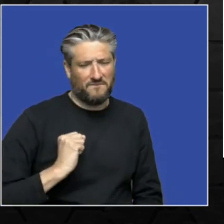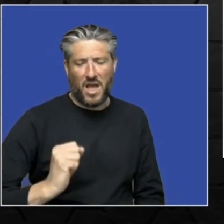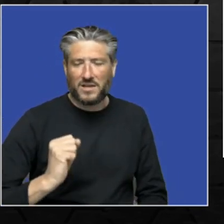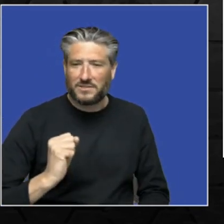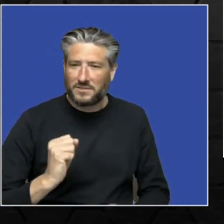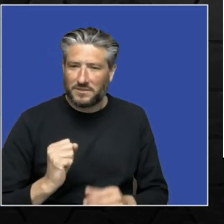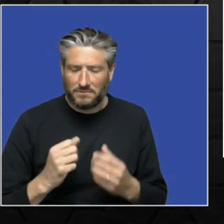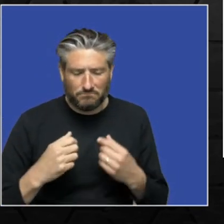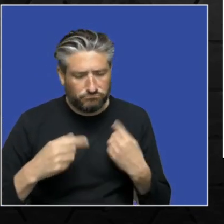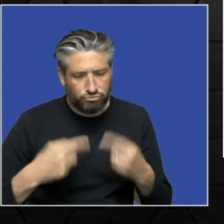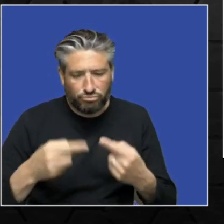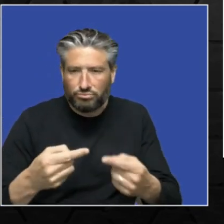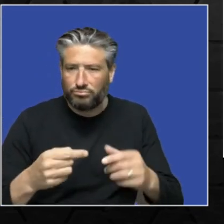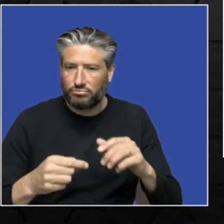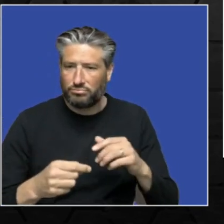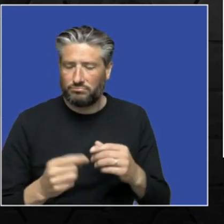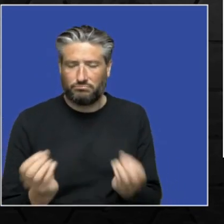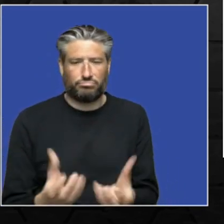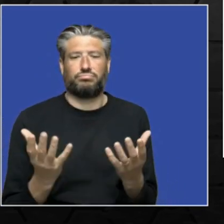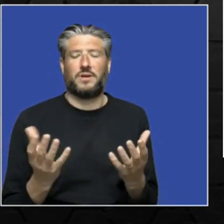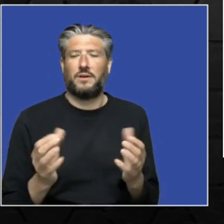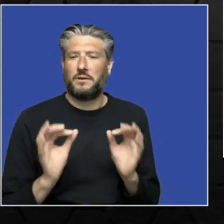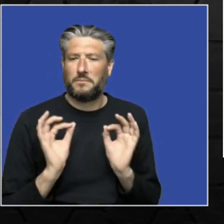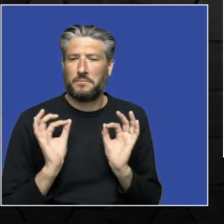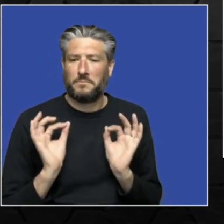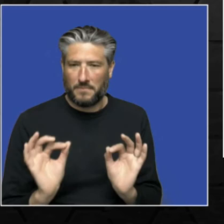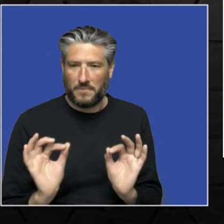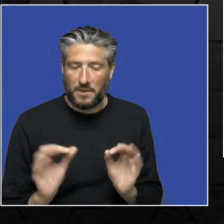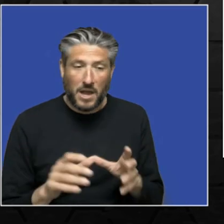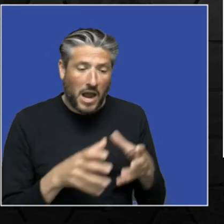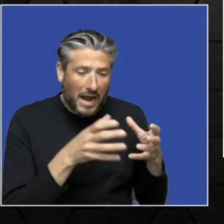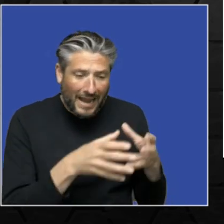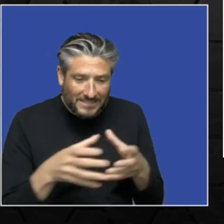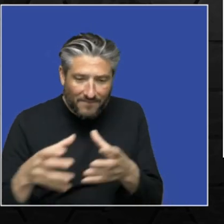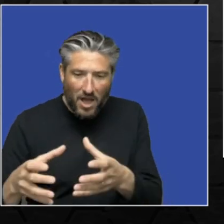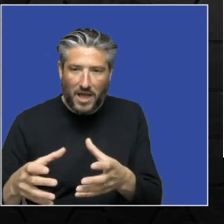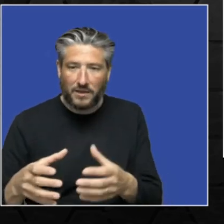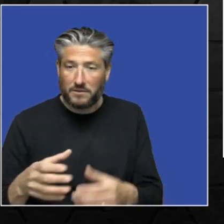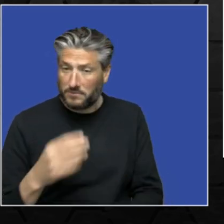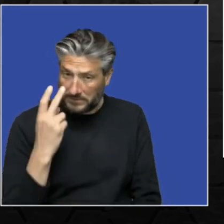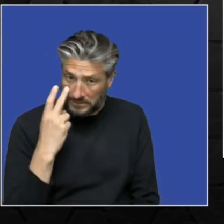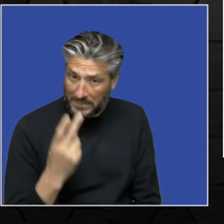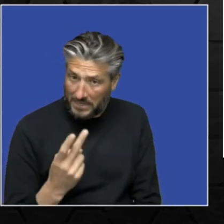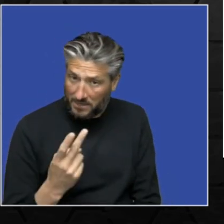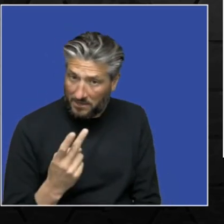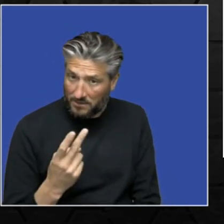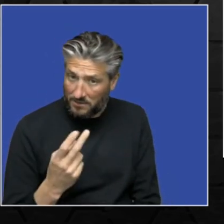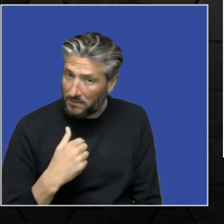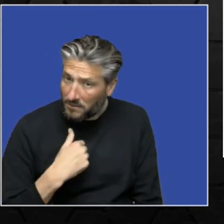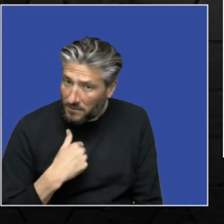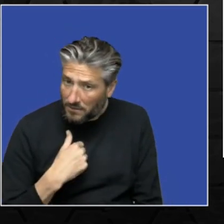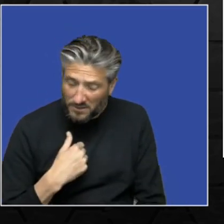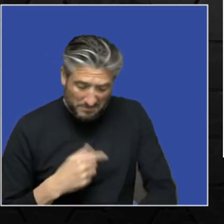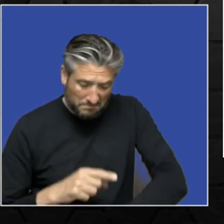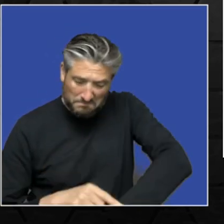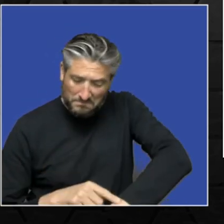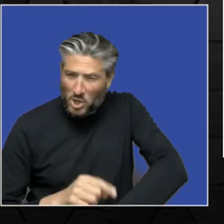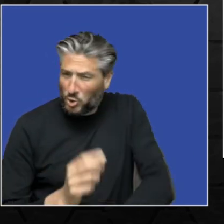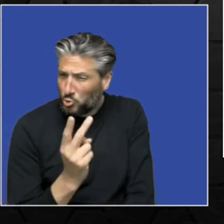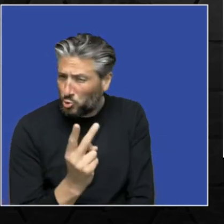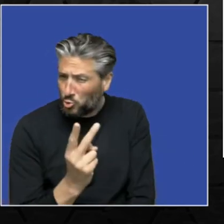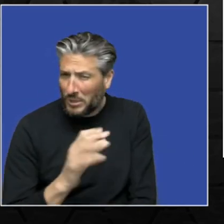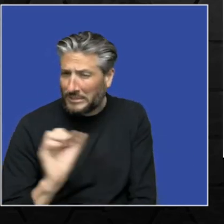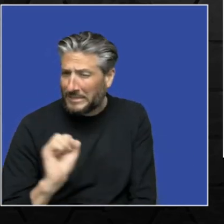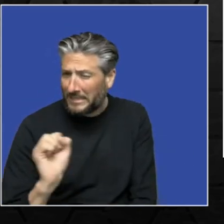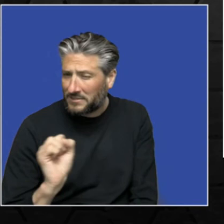derive the sentiments and then classify them. It just took a matter of like few seconds to process your loads. All right, so I had created